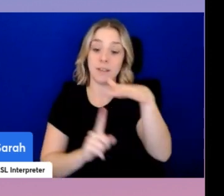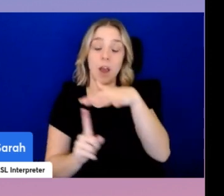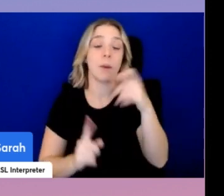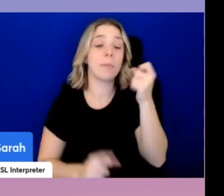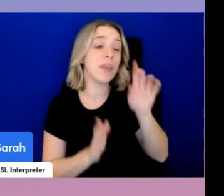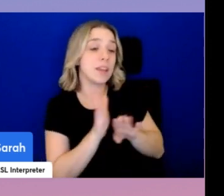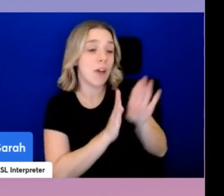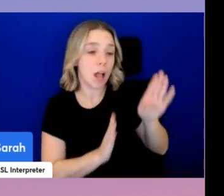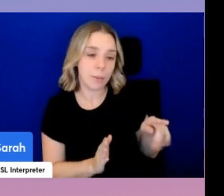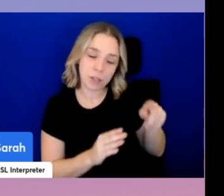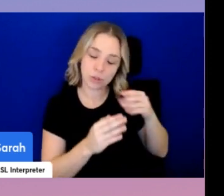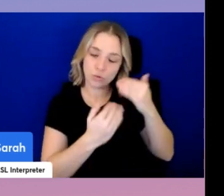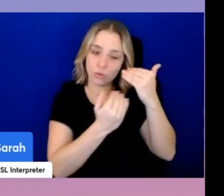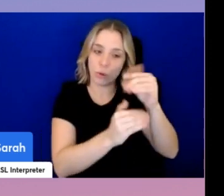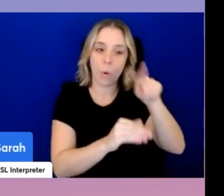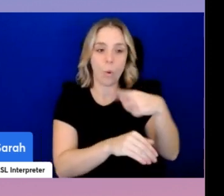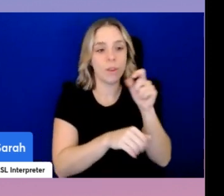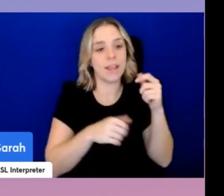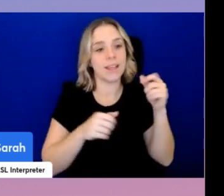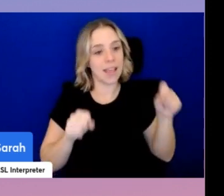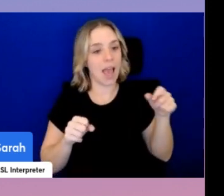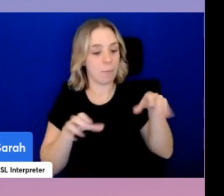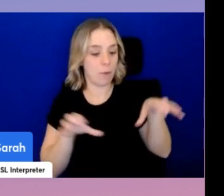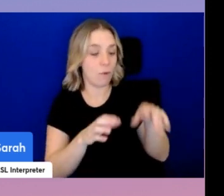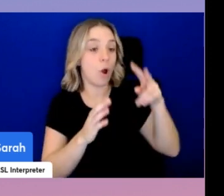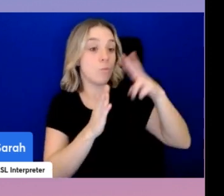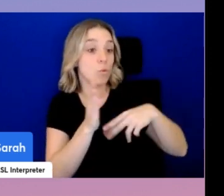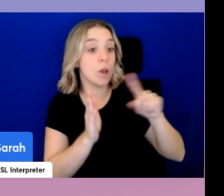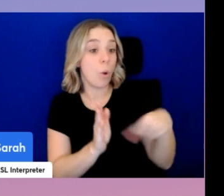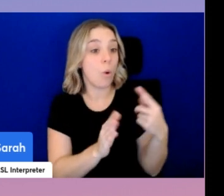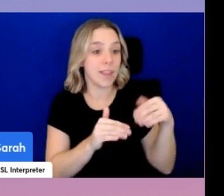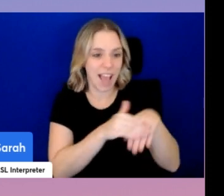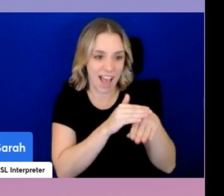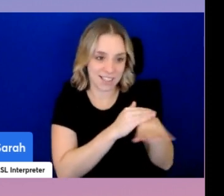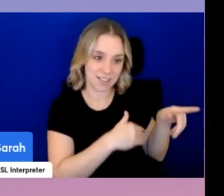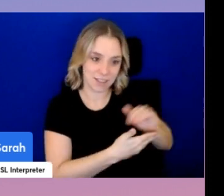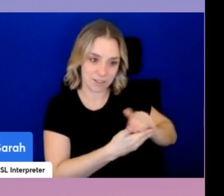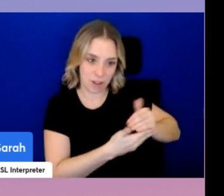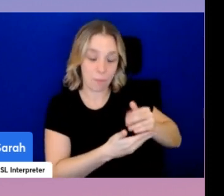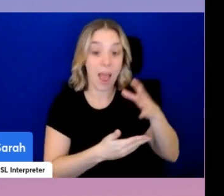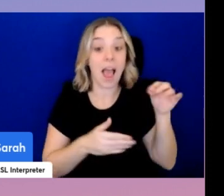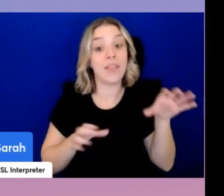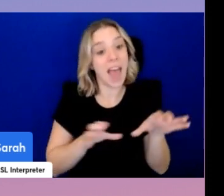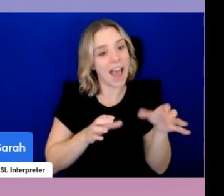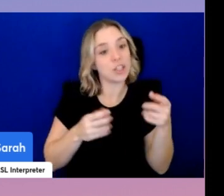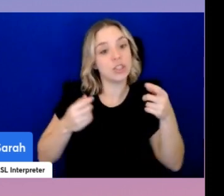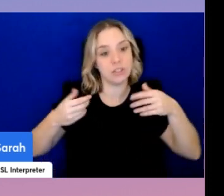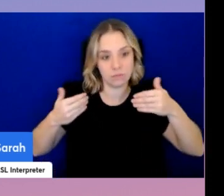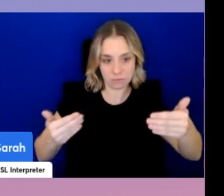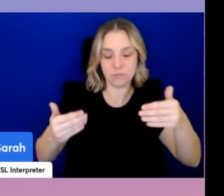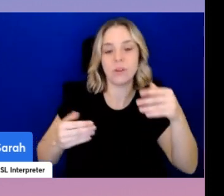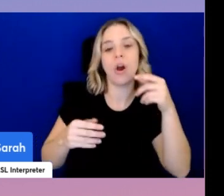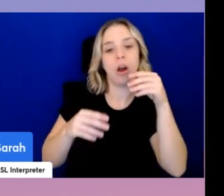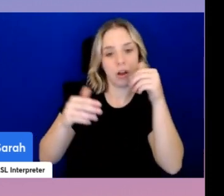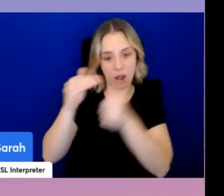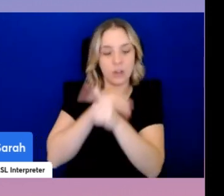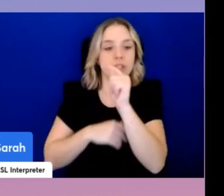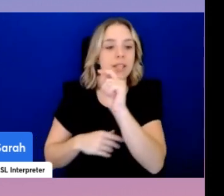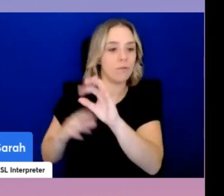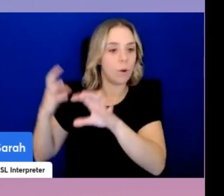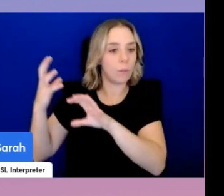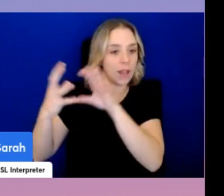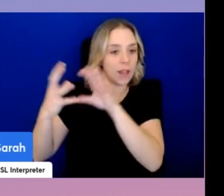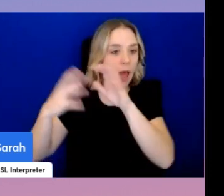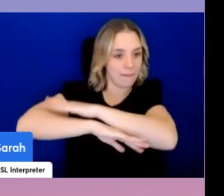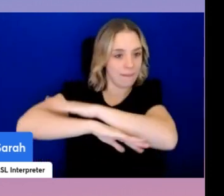able to perform read-only actions against that environment, and the actions they are performing are executed within the Terraform Cloud platform.